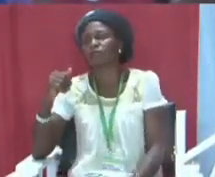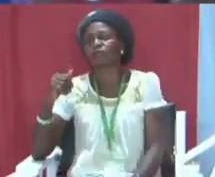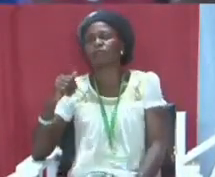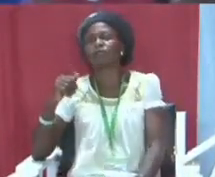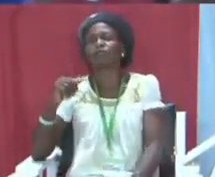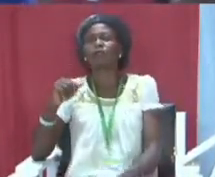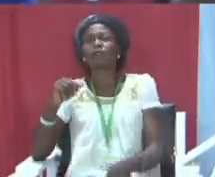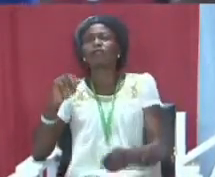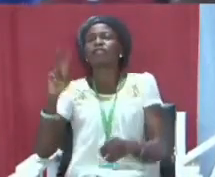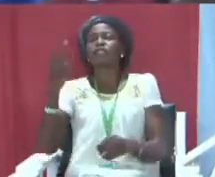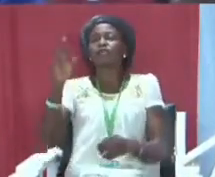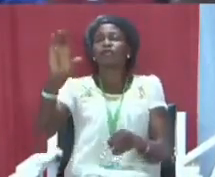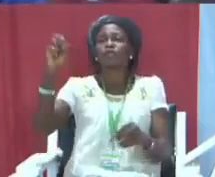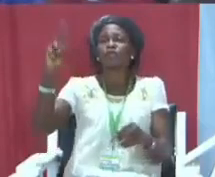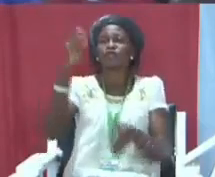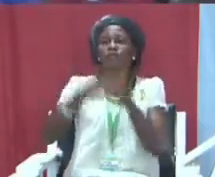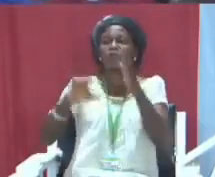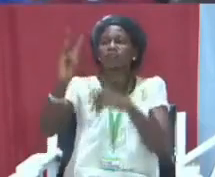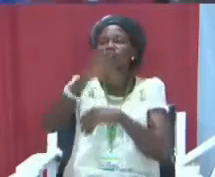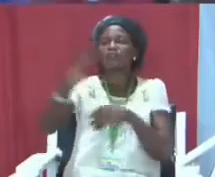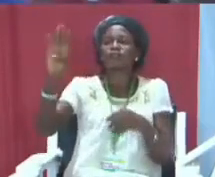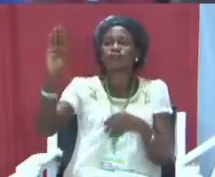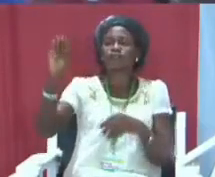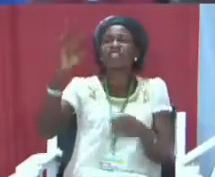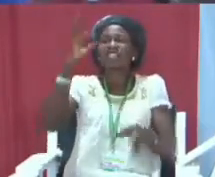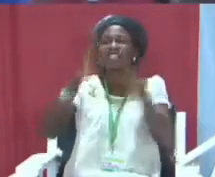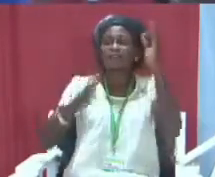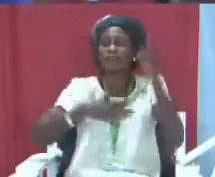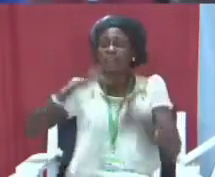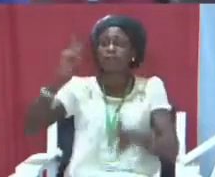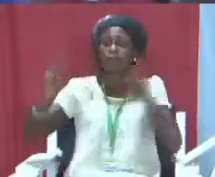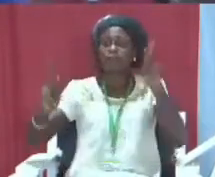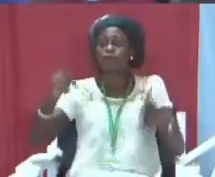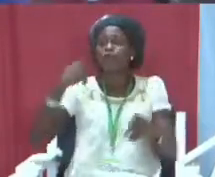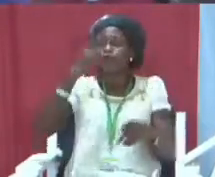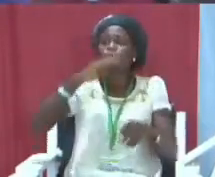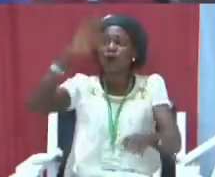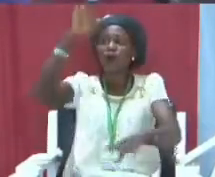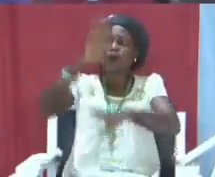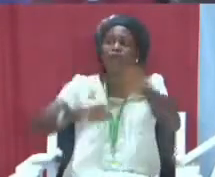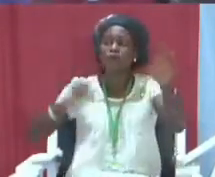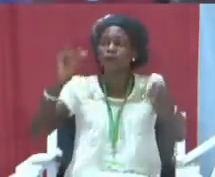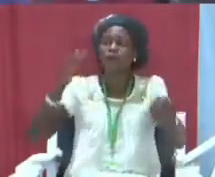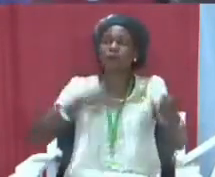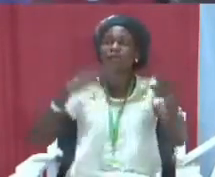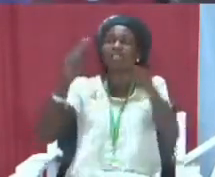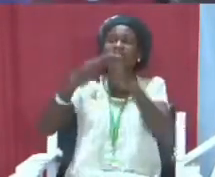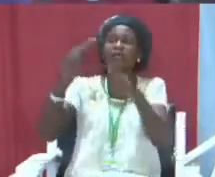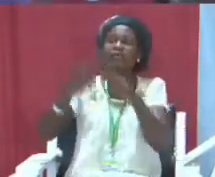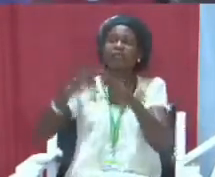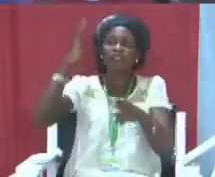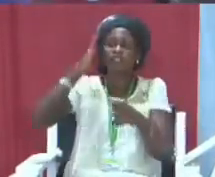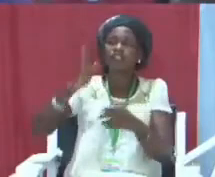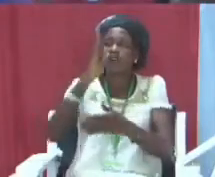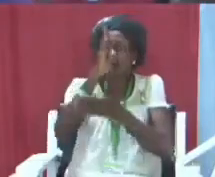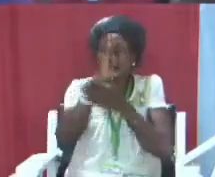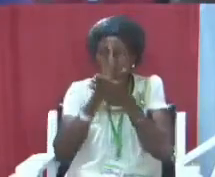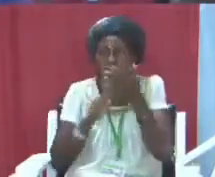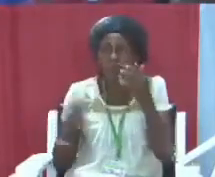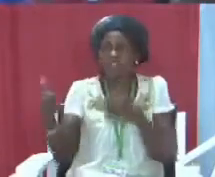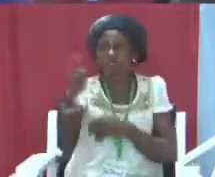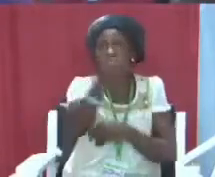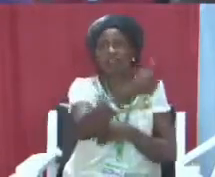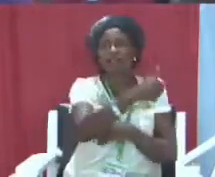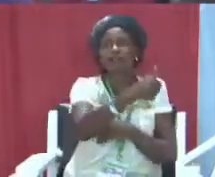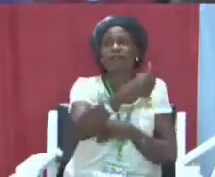2 Chronicles 7, 14, "If my people who are called by my name shall humble